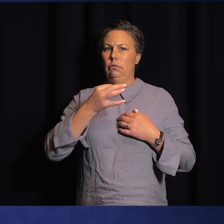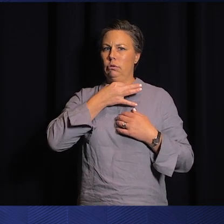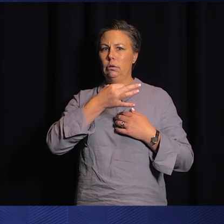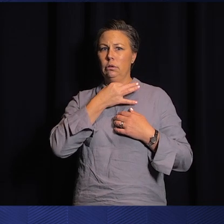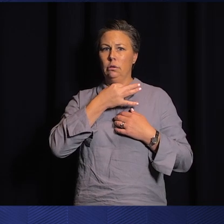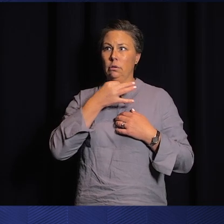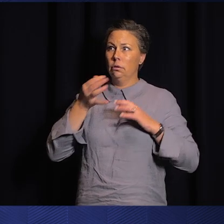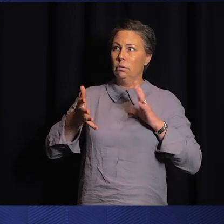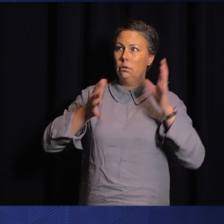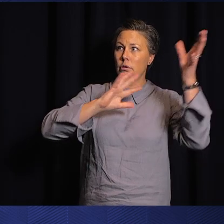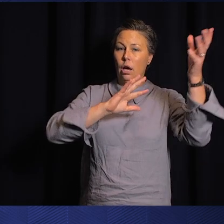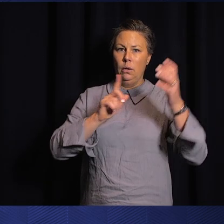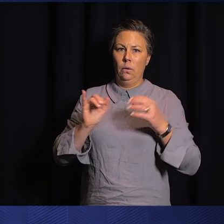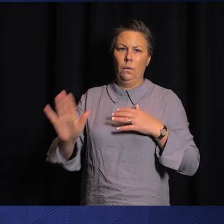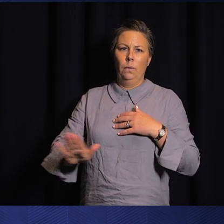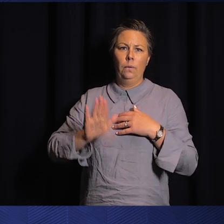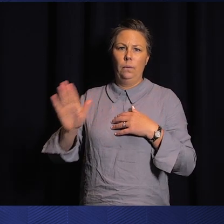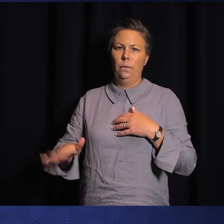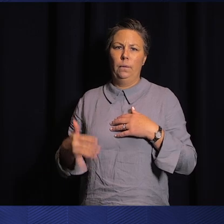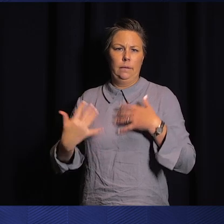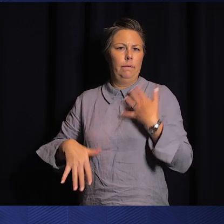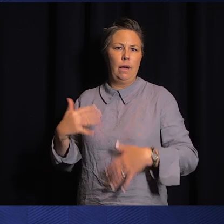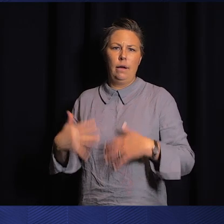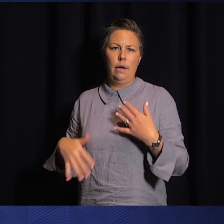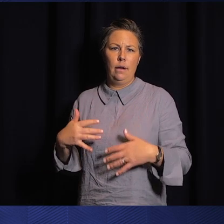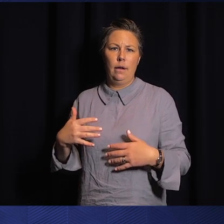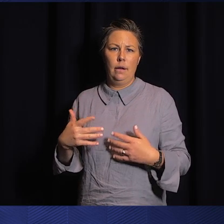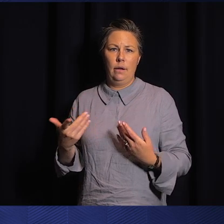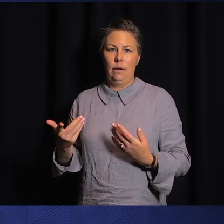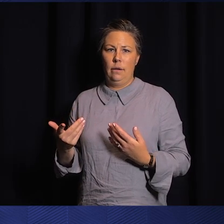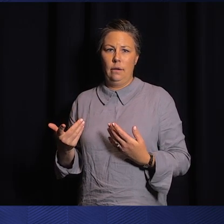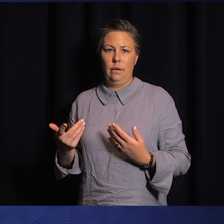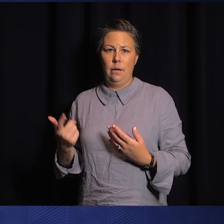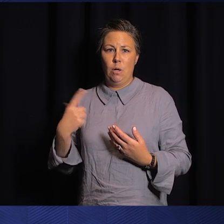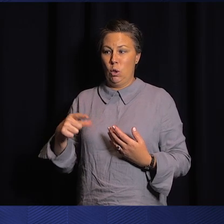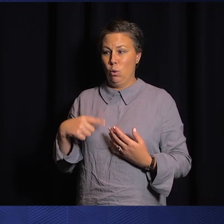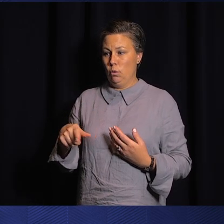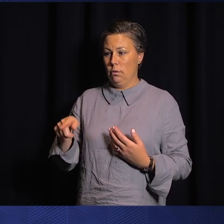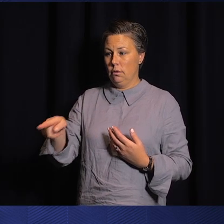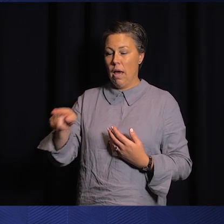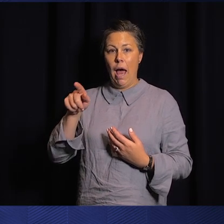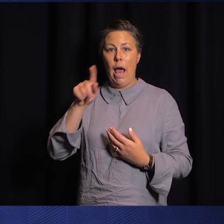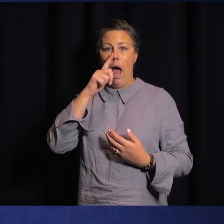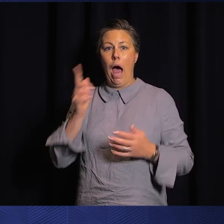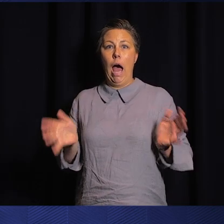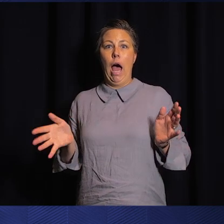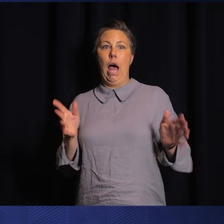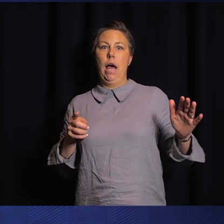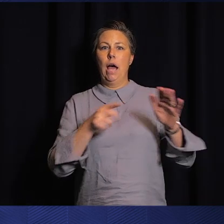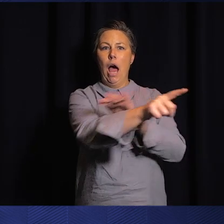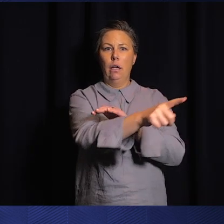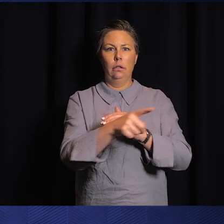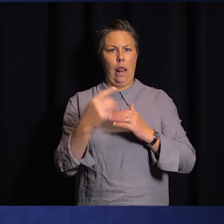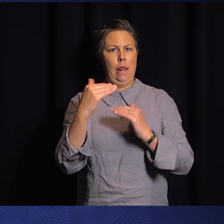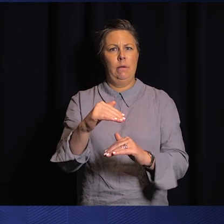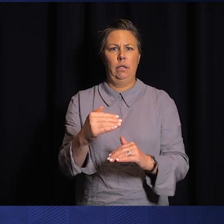it comes to disaster displacement because of their limited mobility. And I can go on to